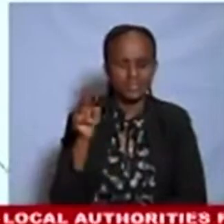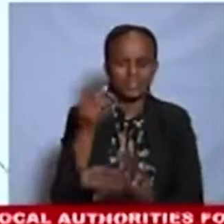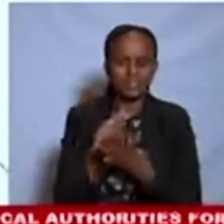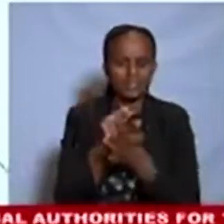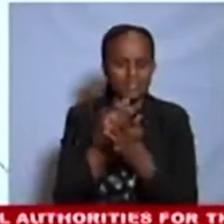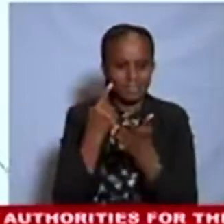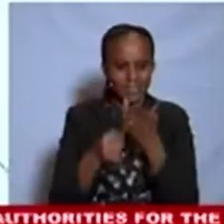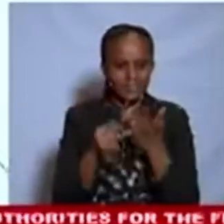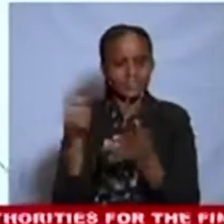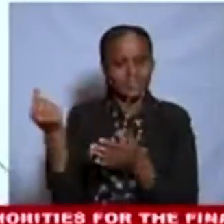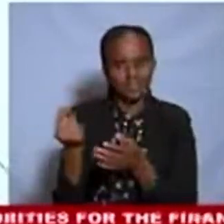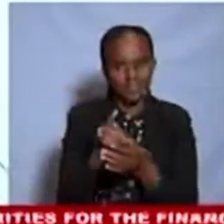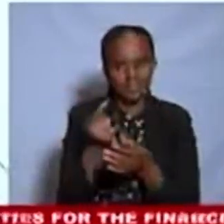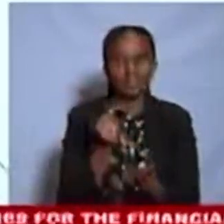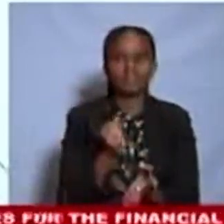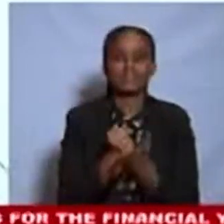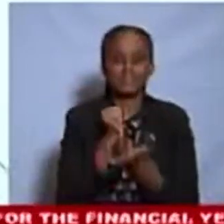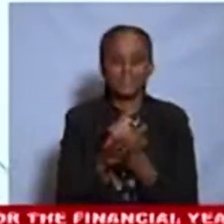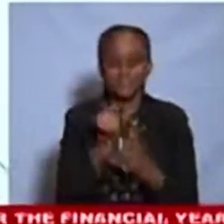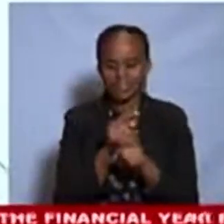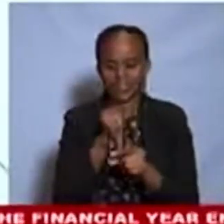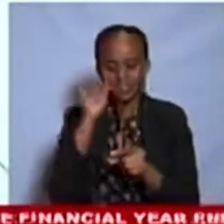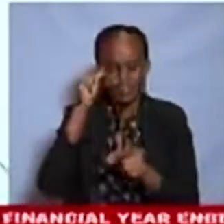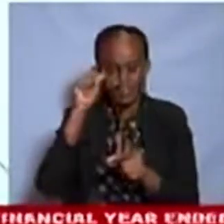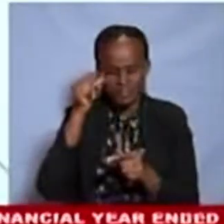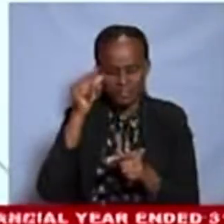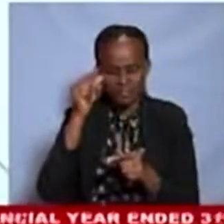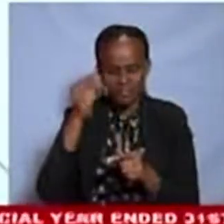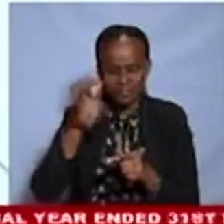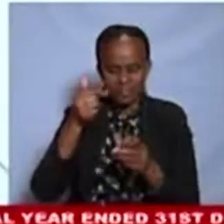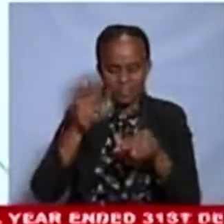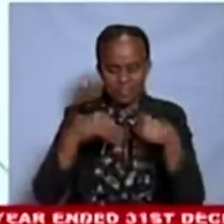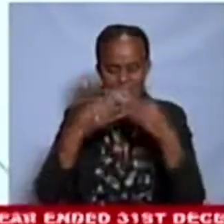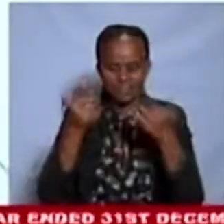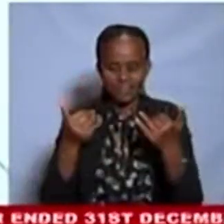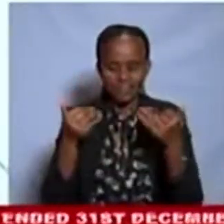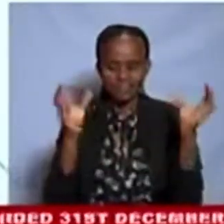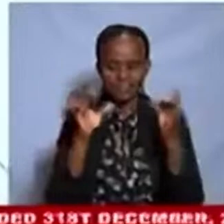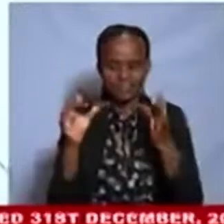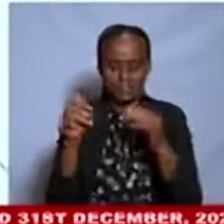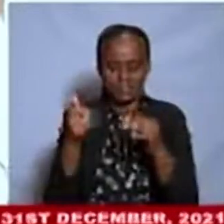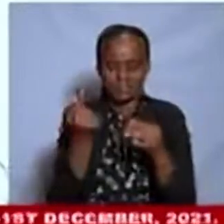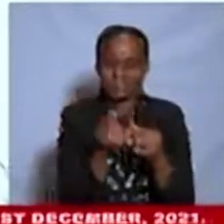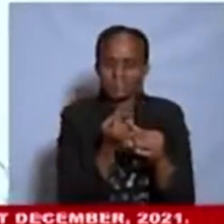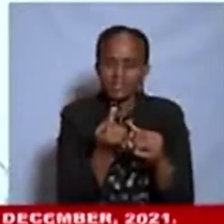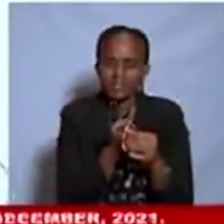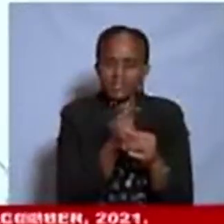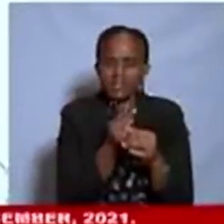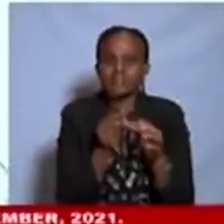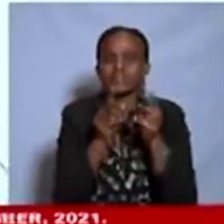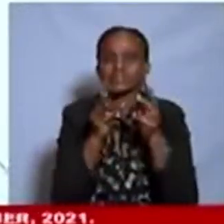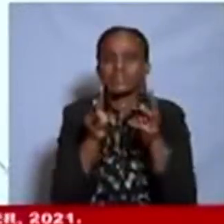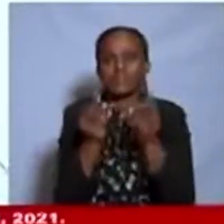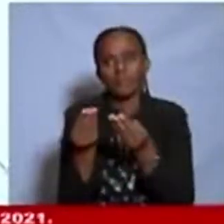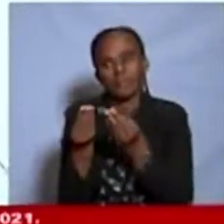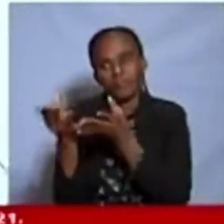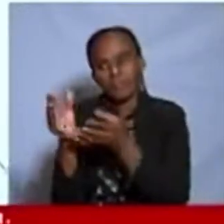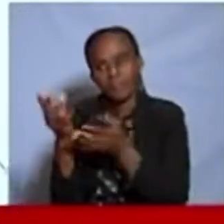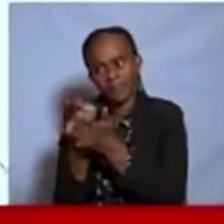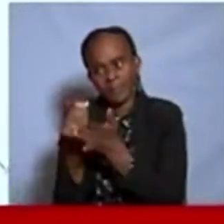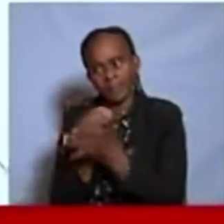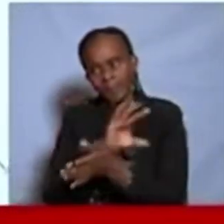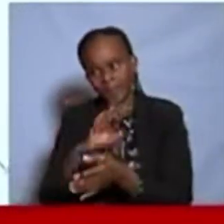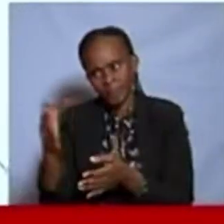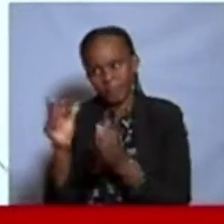money that comes from mineral royalty, so that you give it to the community. You are simply a conduit to take this money back to the